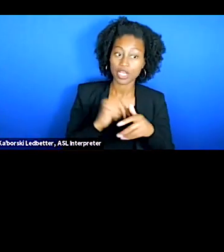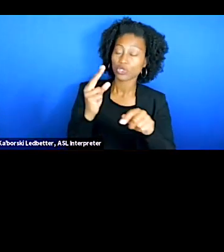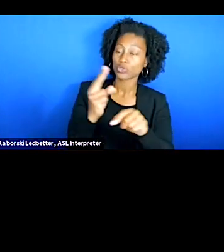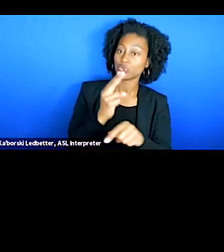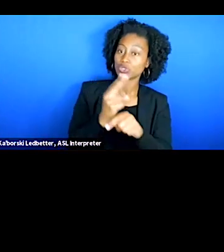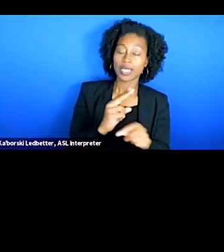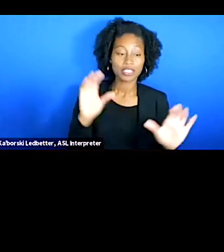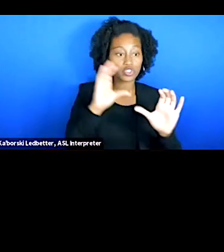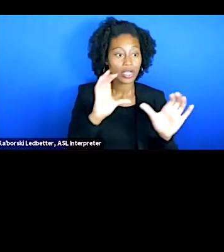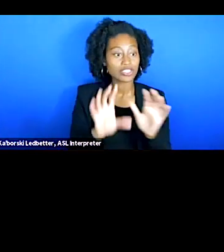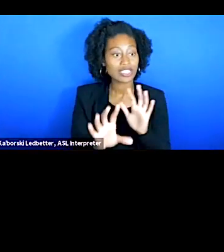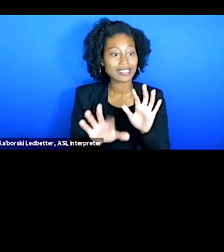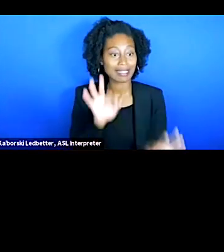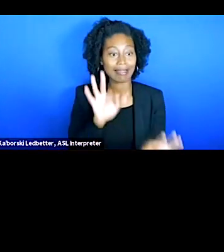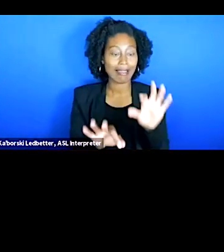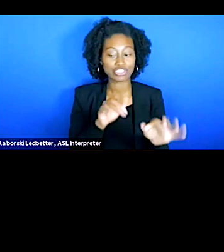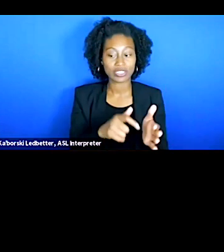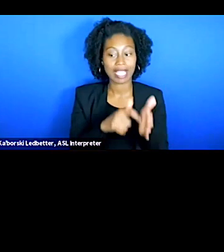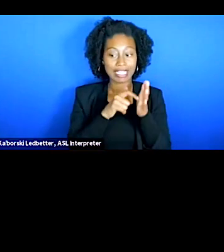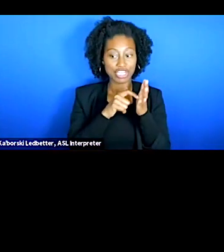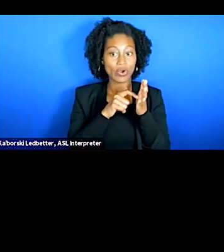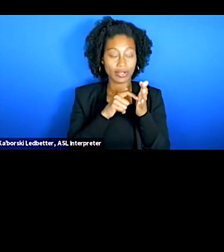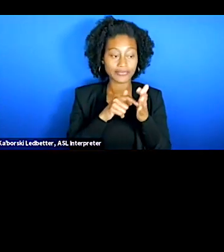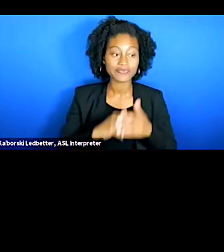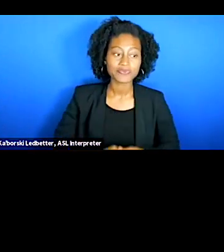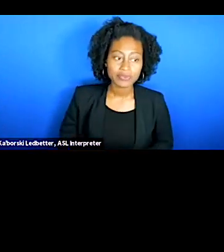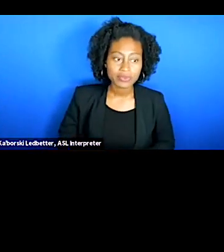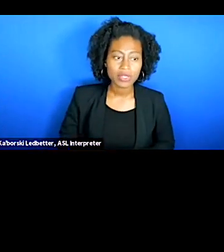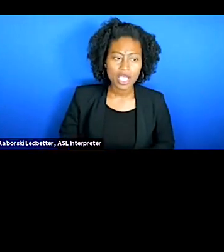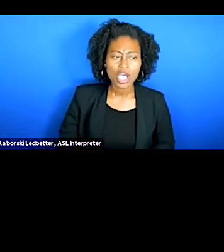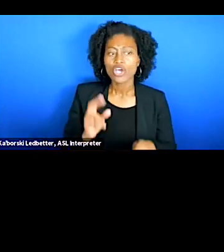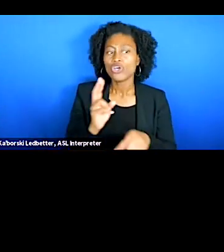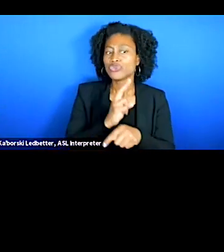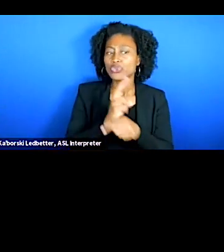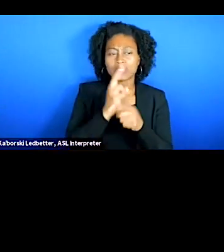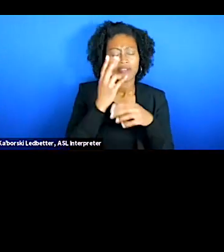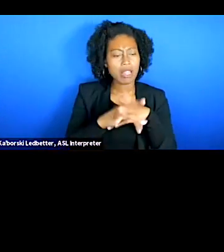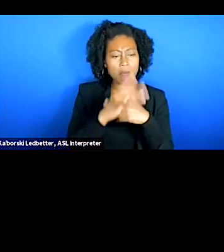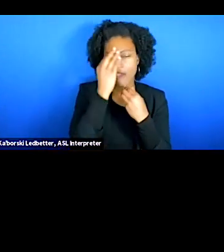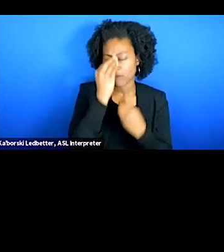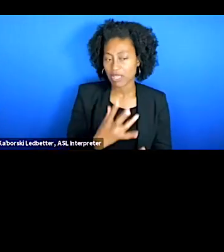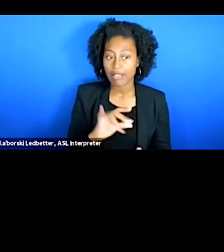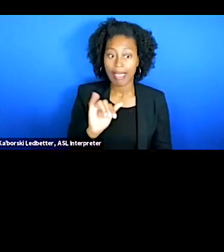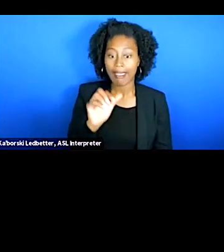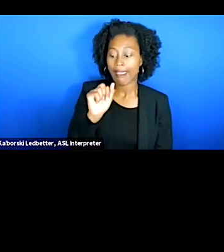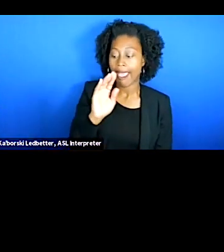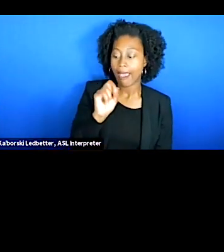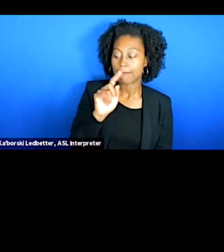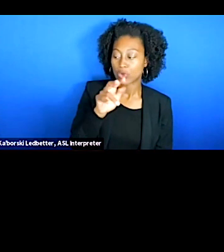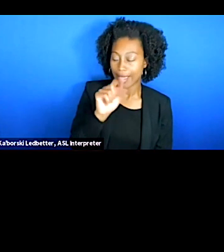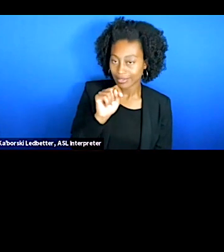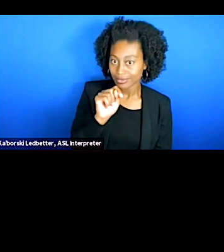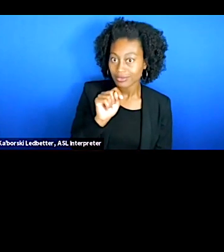and selection criteria. You will use readily available information, such as abstracts,